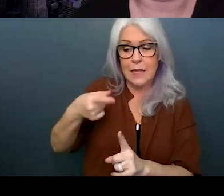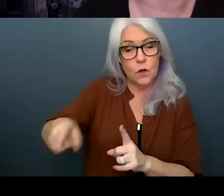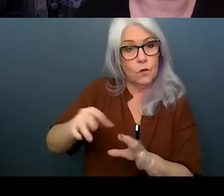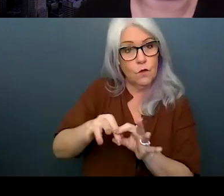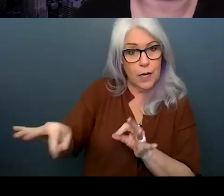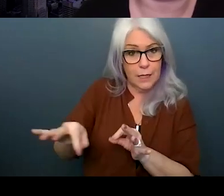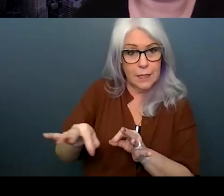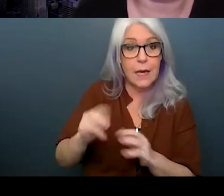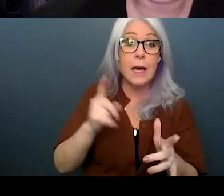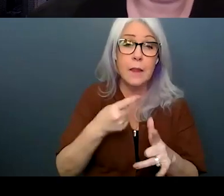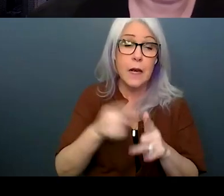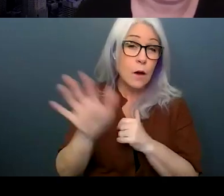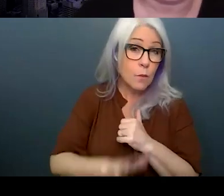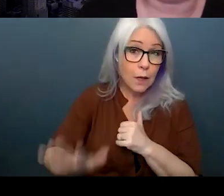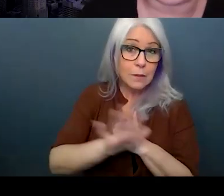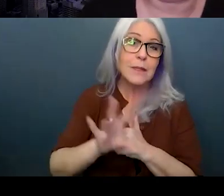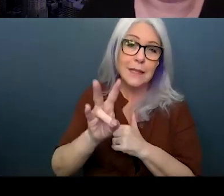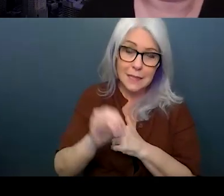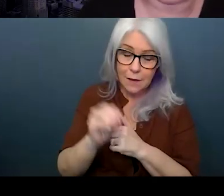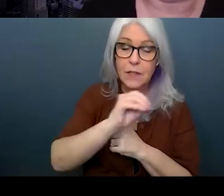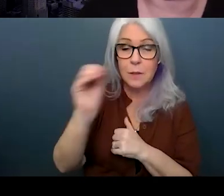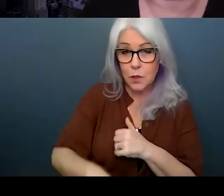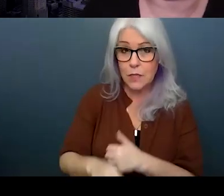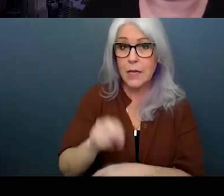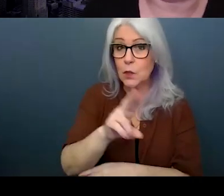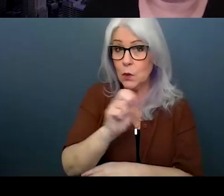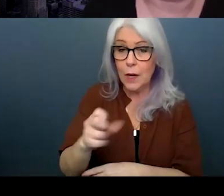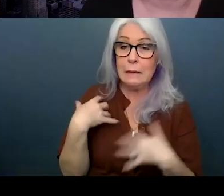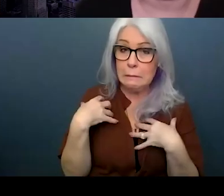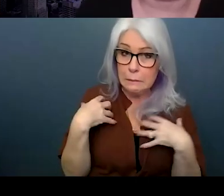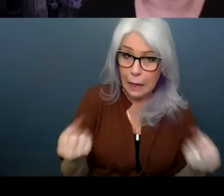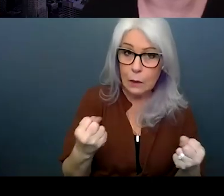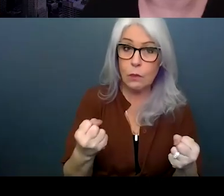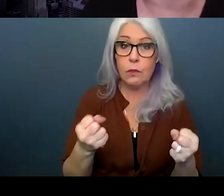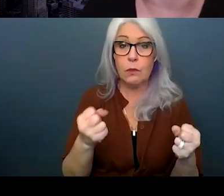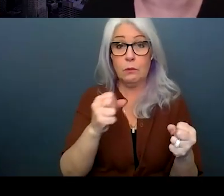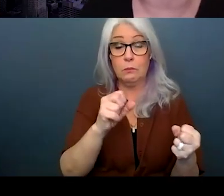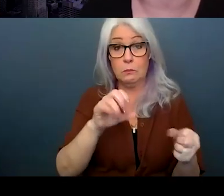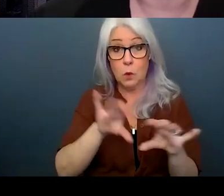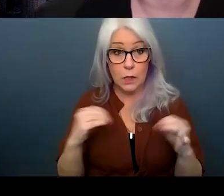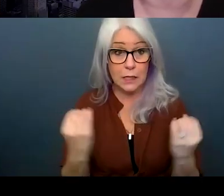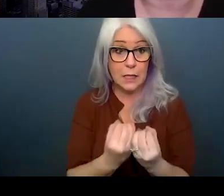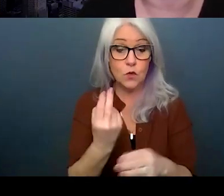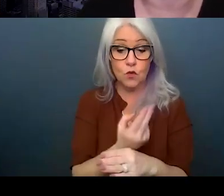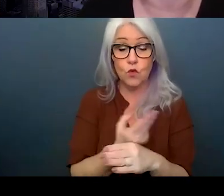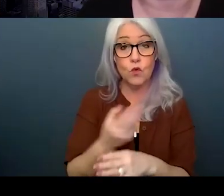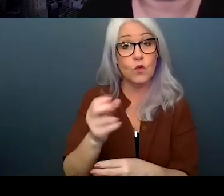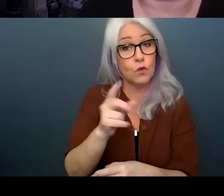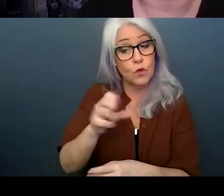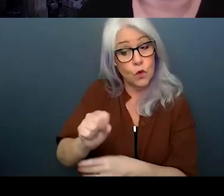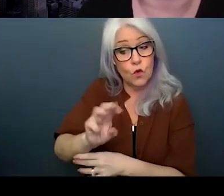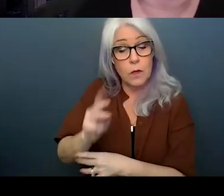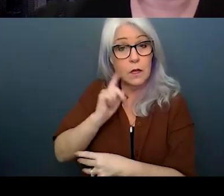quotation, approximately 70% of US healthcare organizations use social media as part of